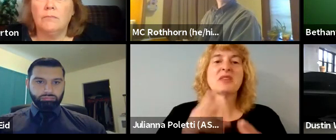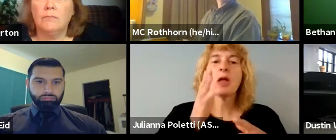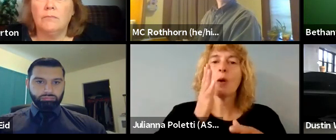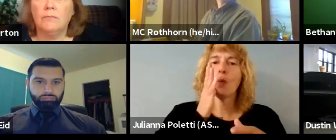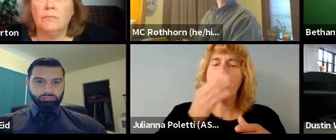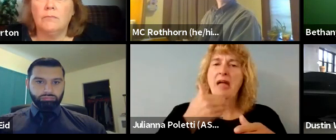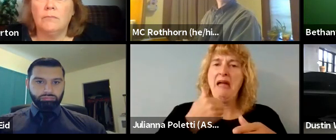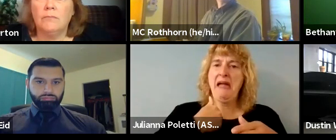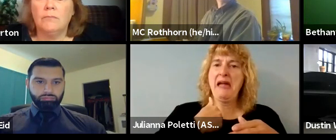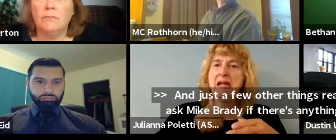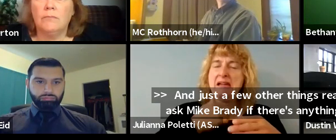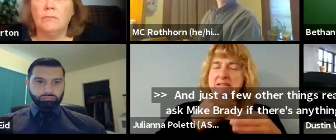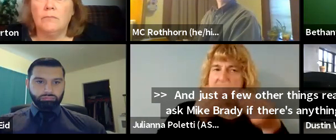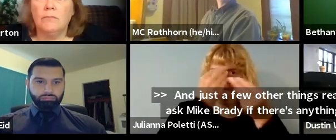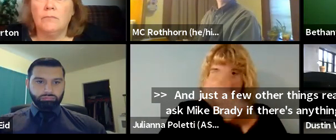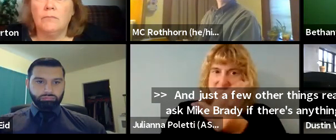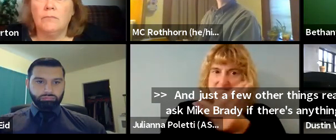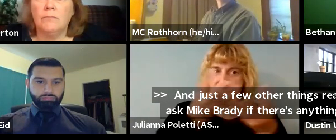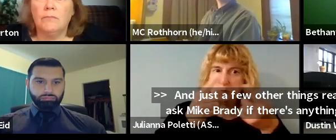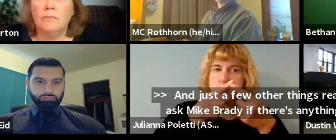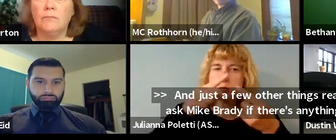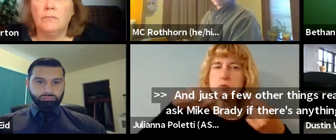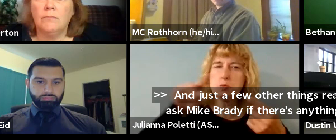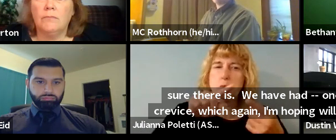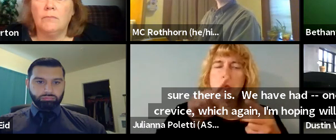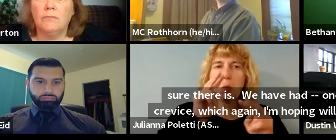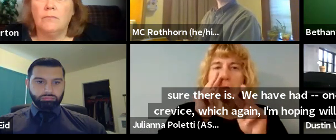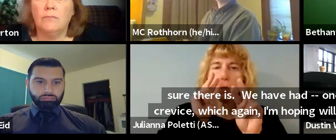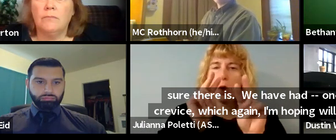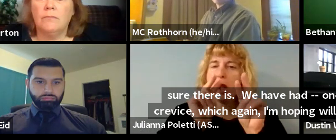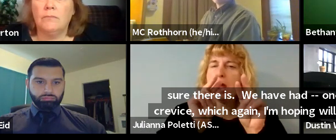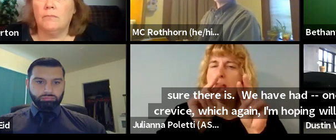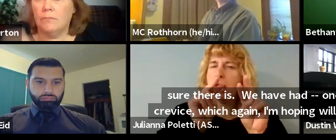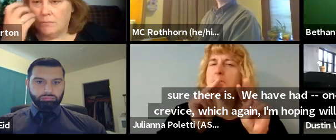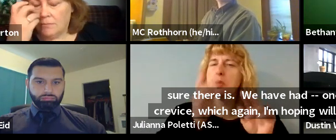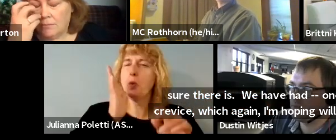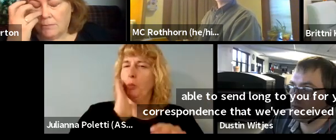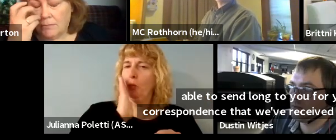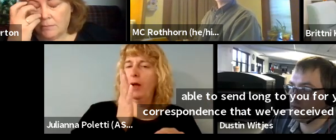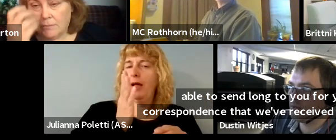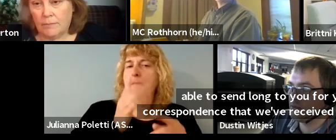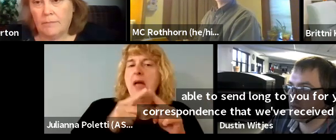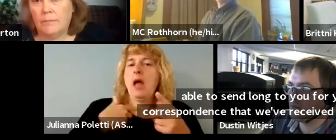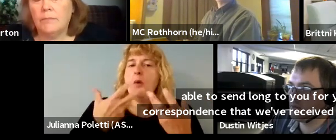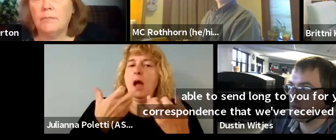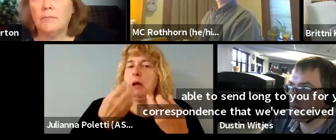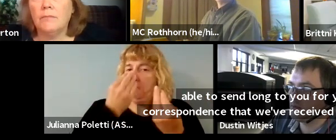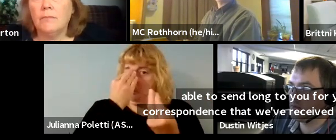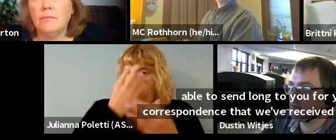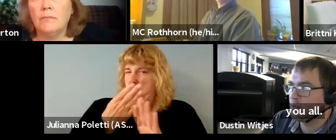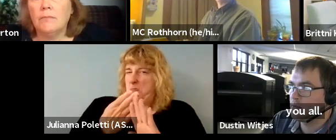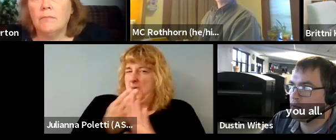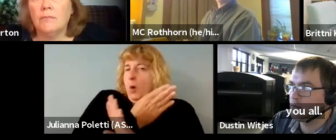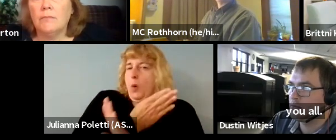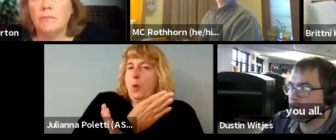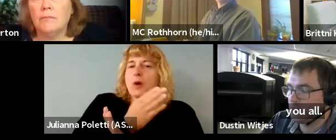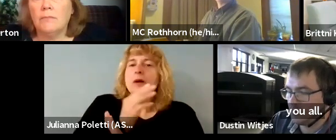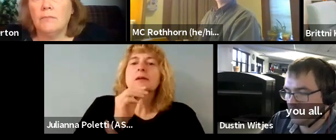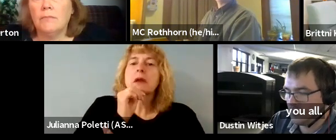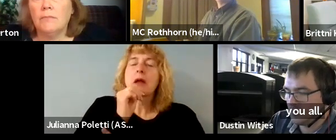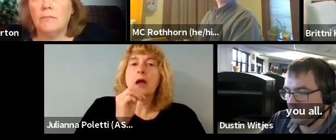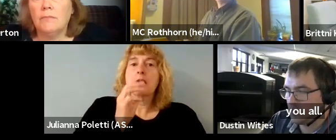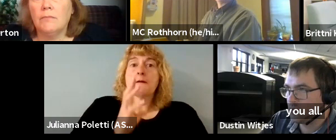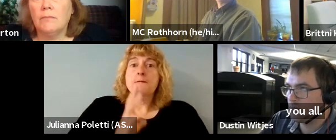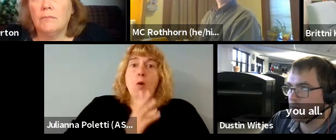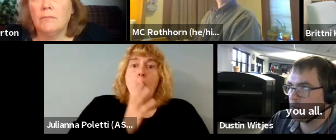all. So just be on the lookout for that. I wanted to let you know beforehand. It's not formal submission of public